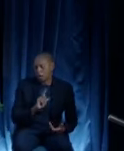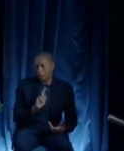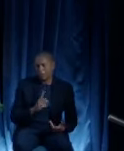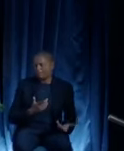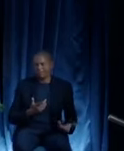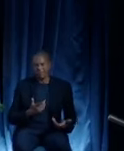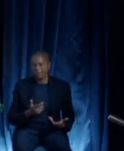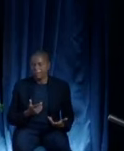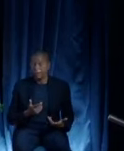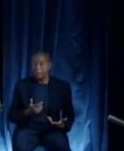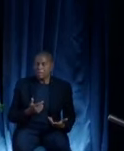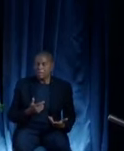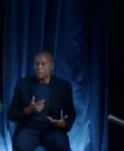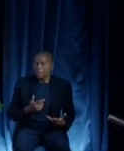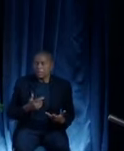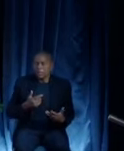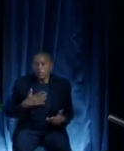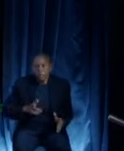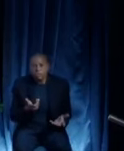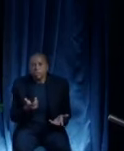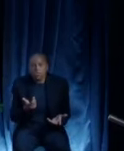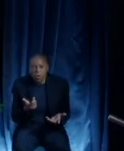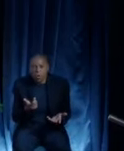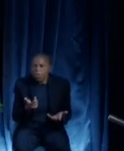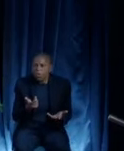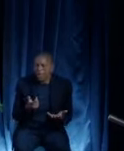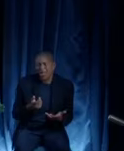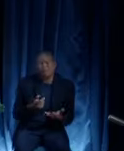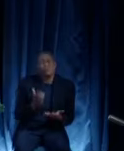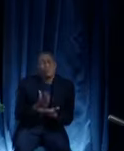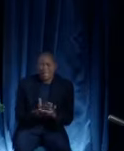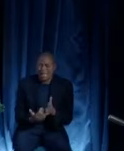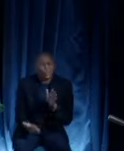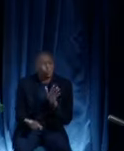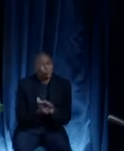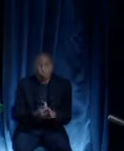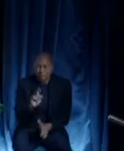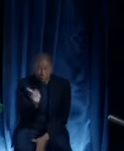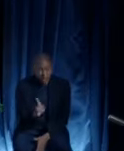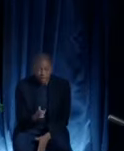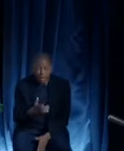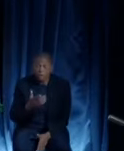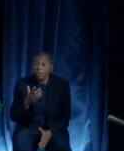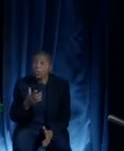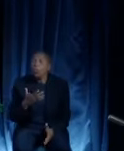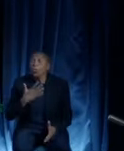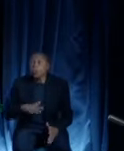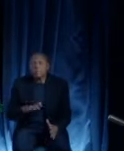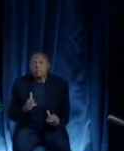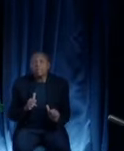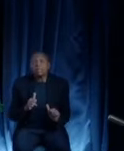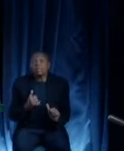were very, very foolish. Like profoundly moronic people who have a political death wish will